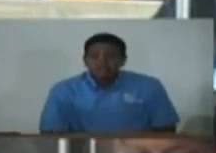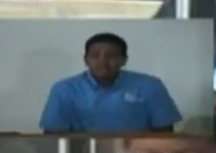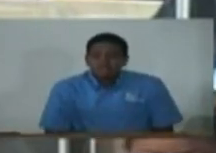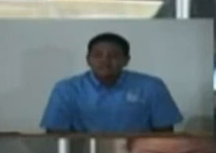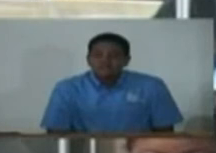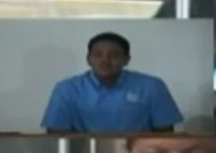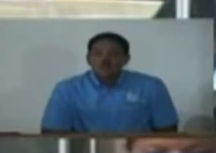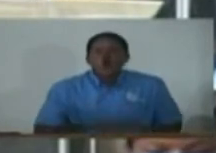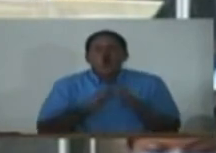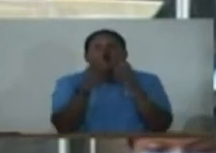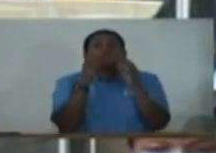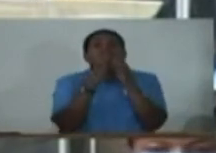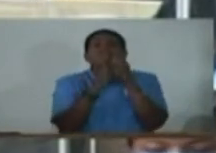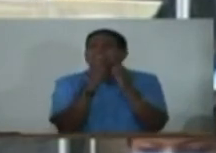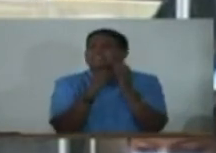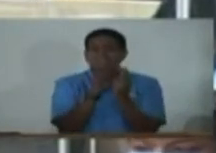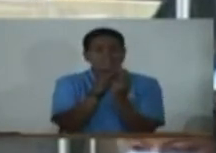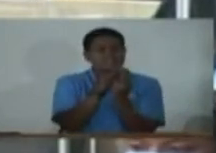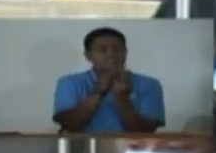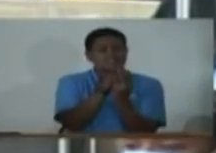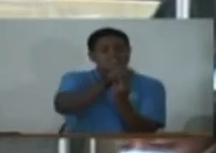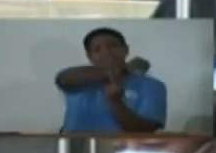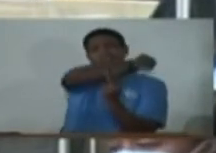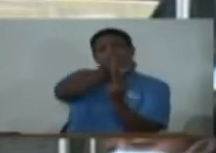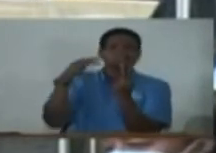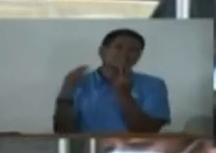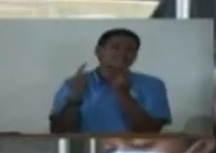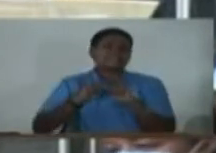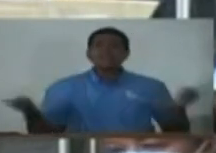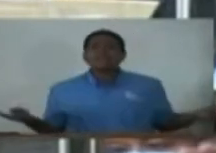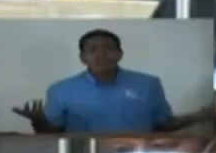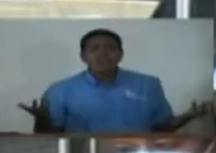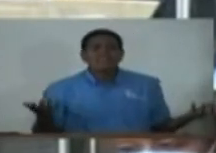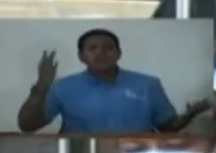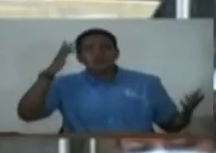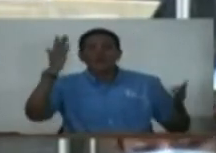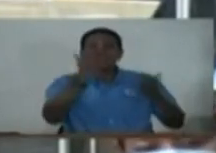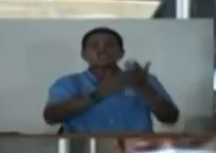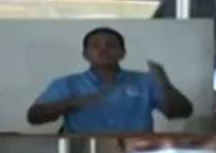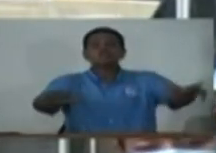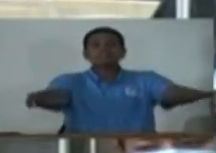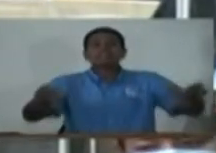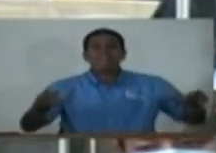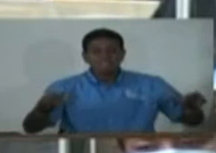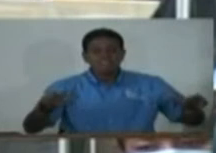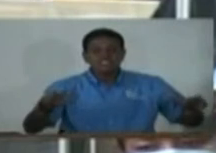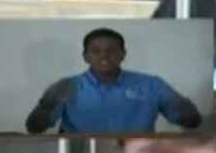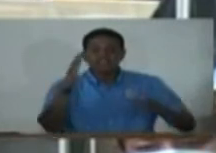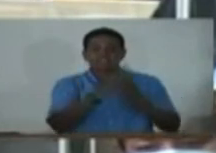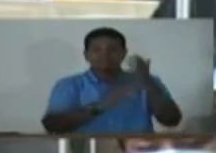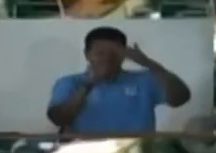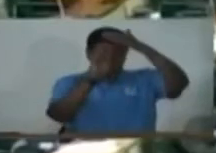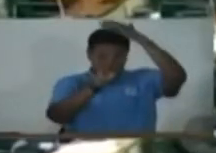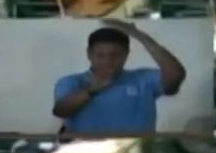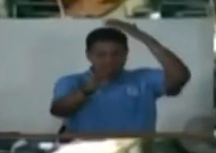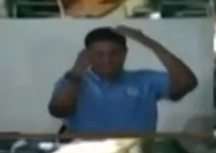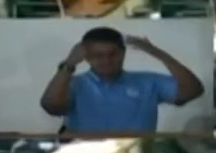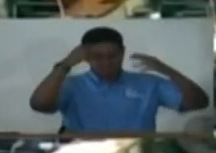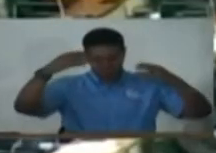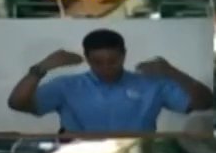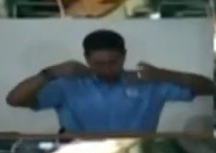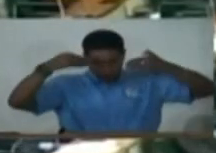How do we reconcile? Because there's a level of selfishness and short-sightedness in